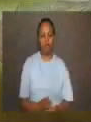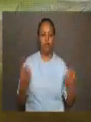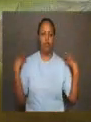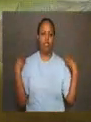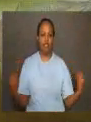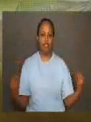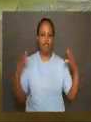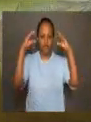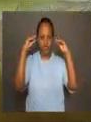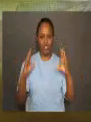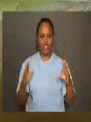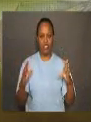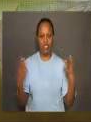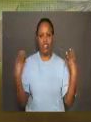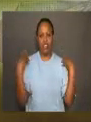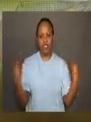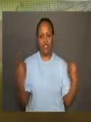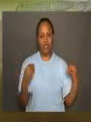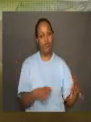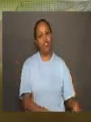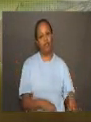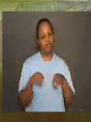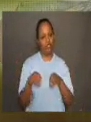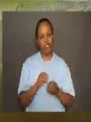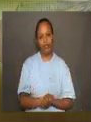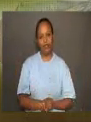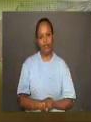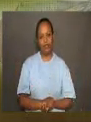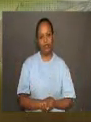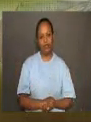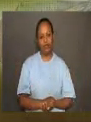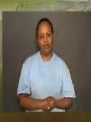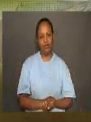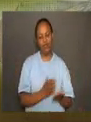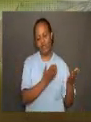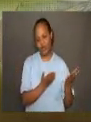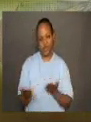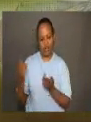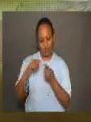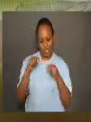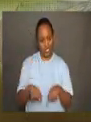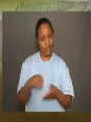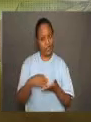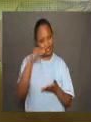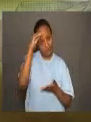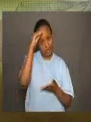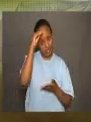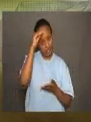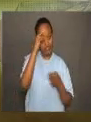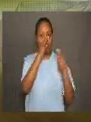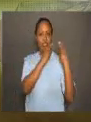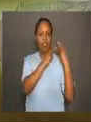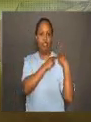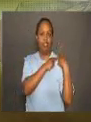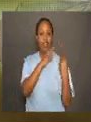Hello, teacher. Hello, students. Welcome to today's lesson on authority